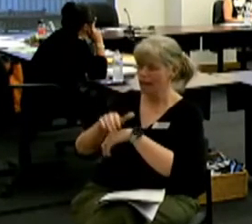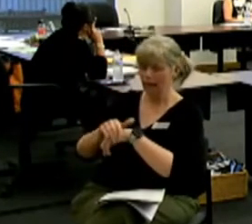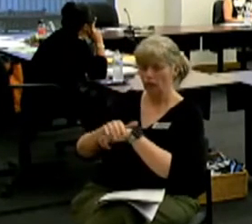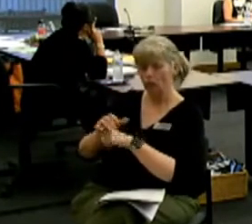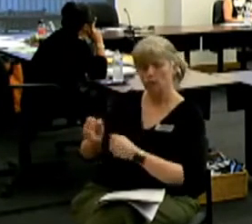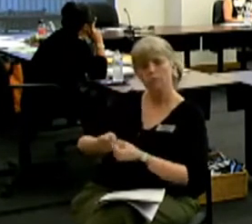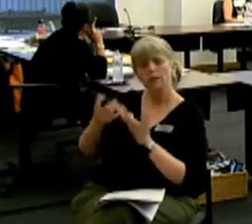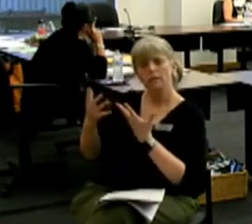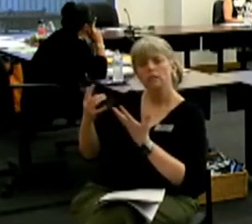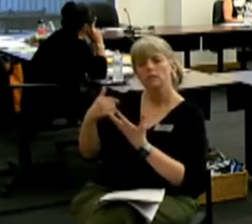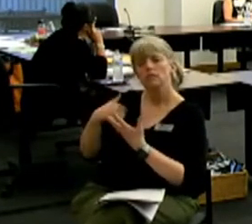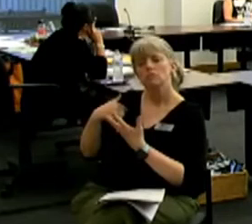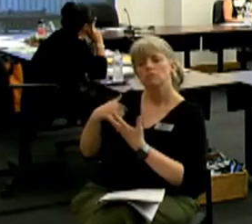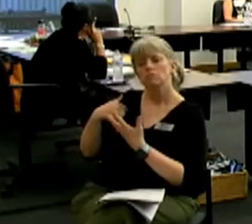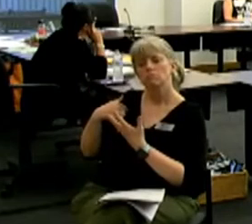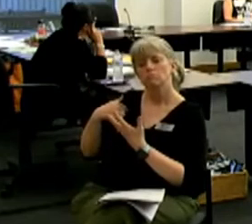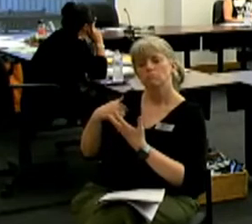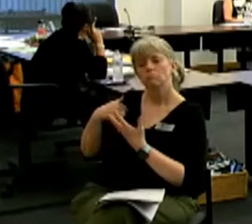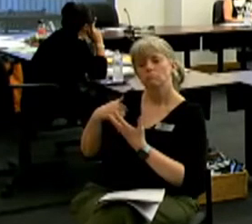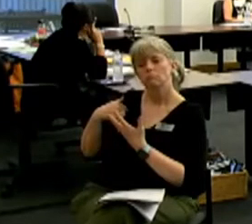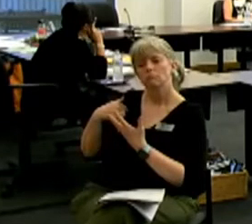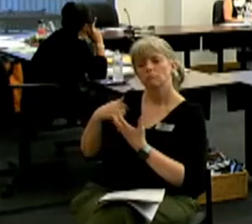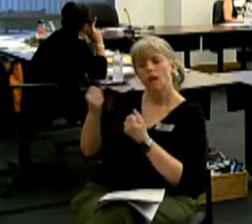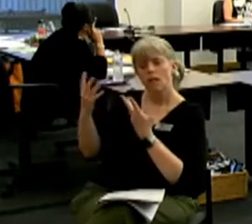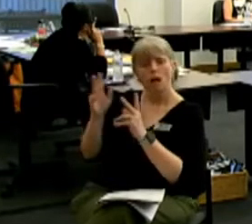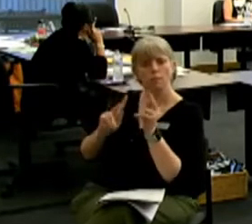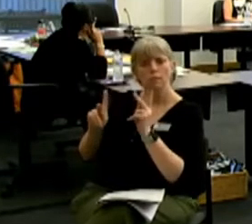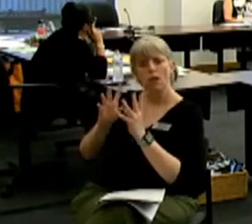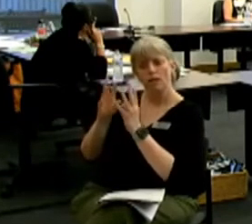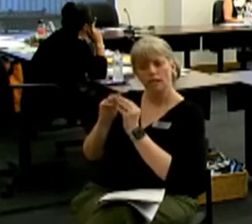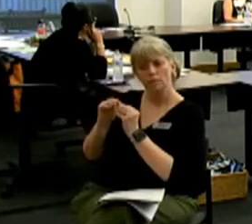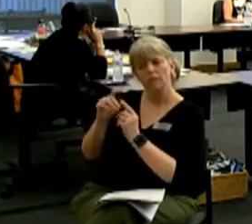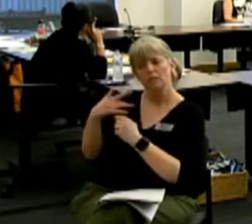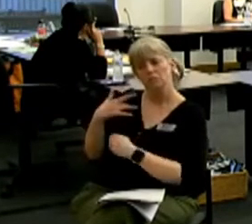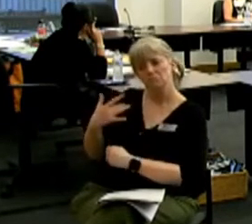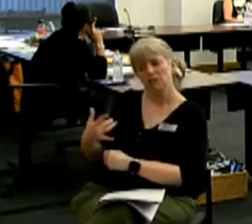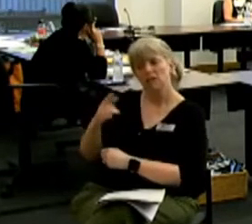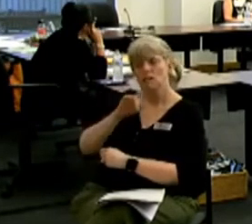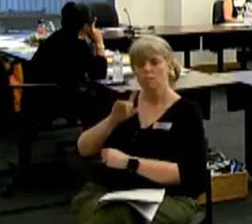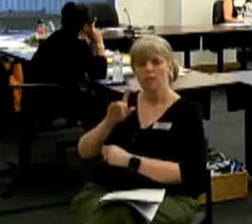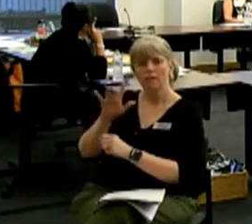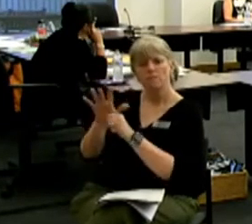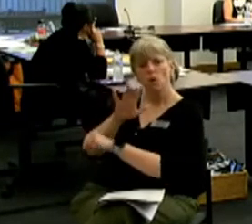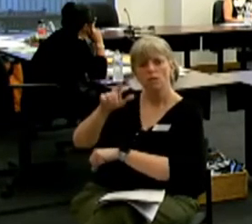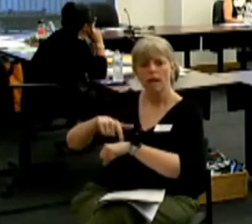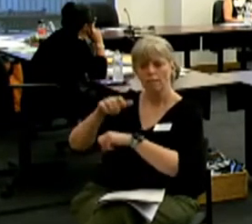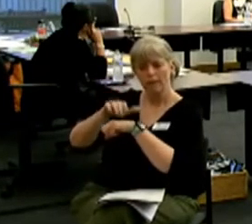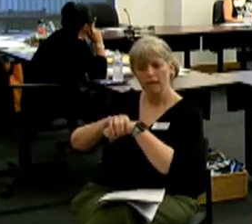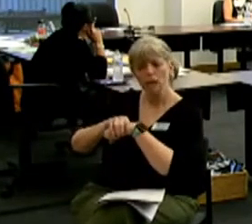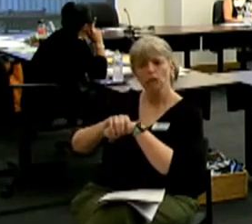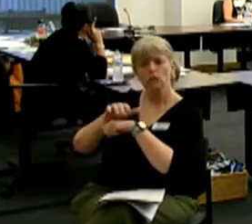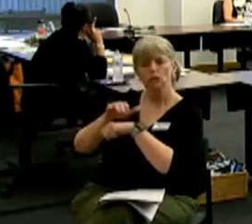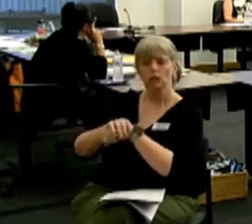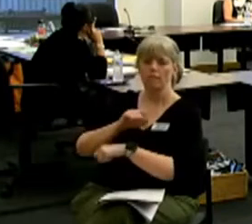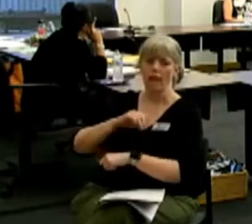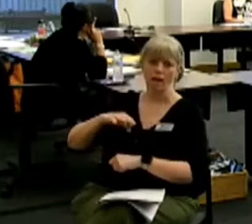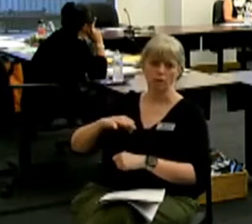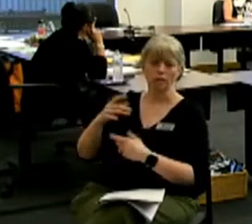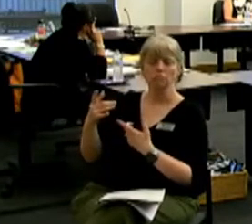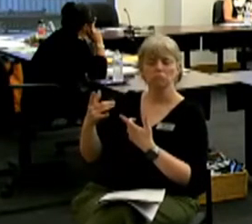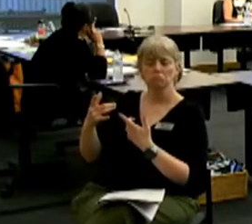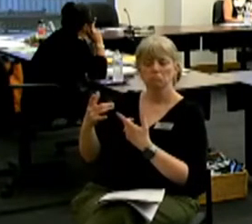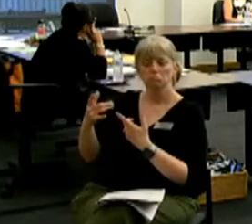much. I do some. A lot of the people on those committees tend to be full-time English faculty